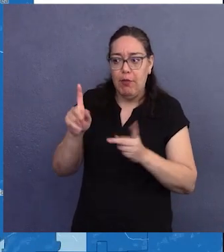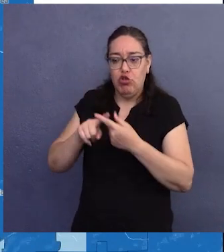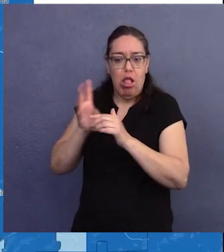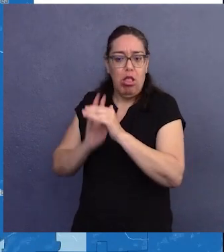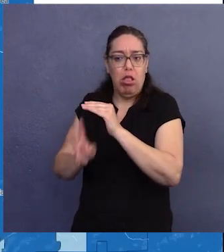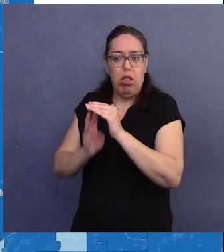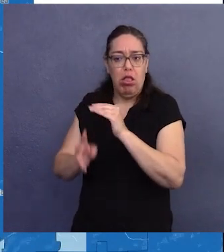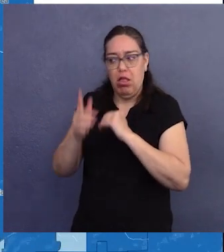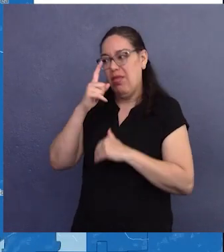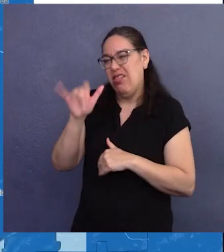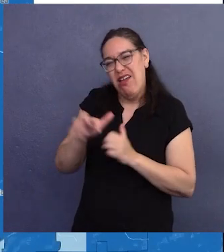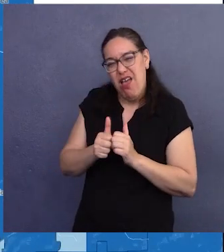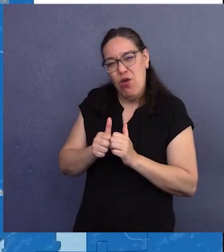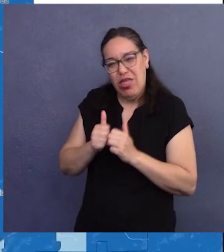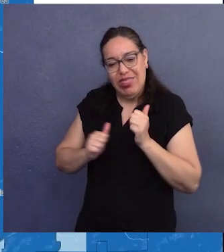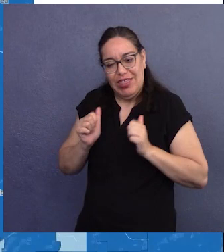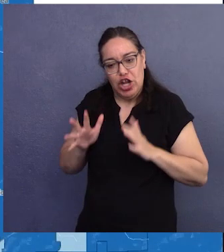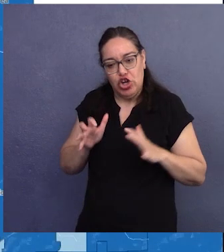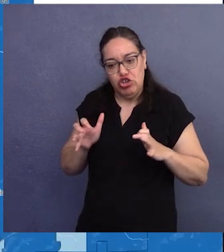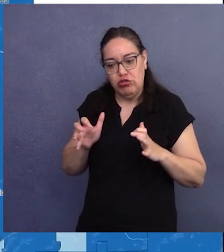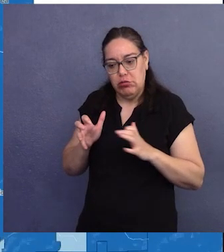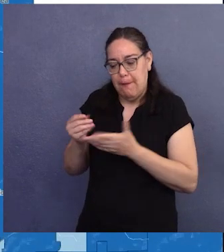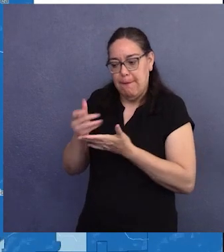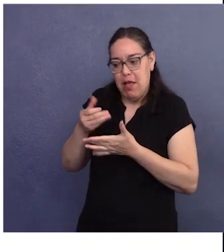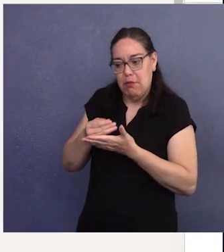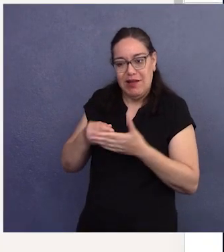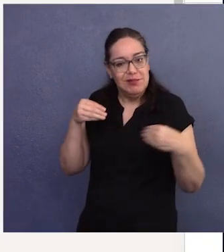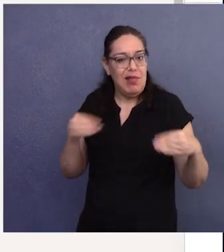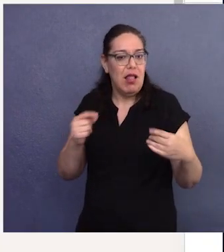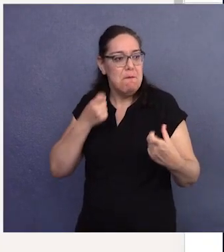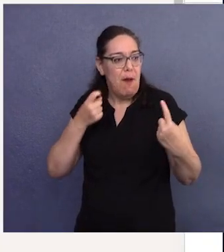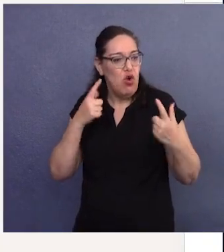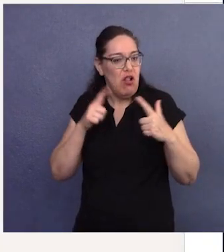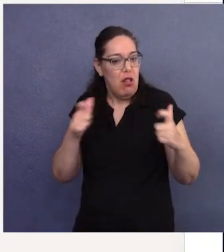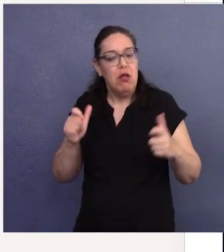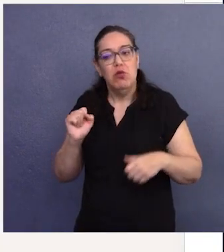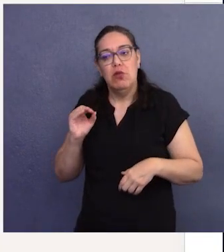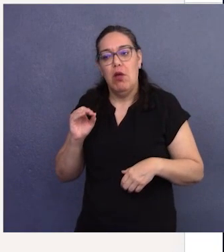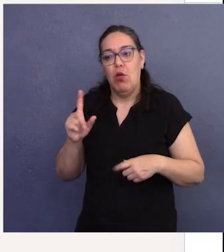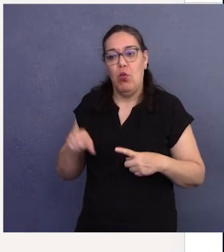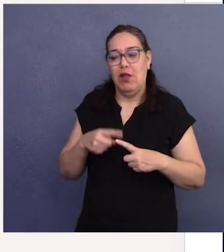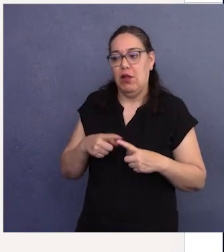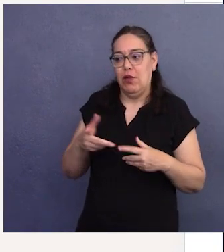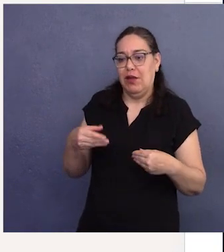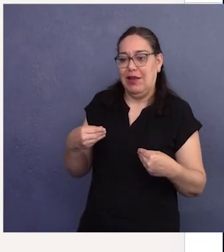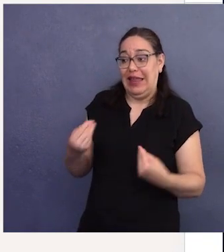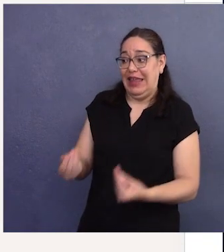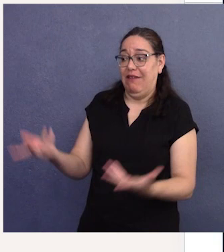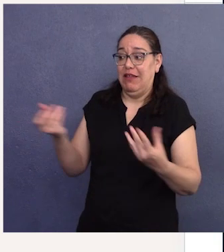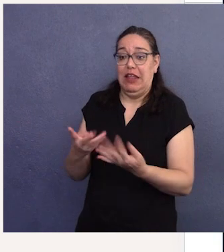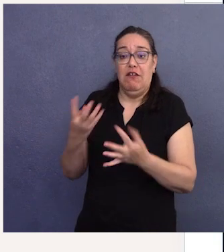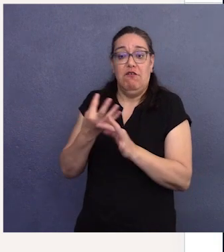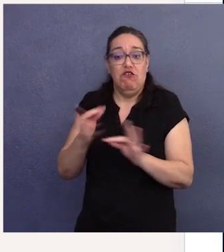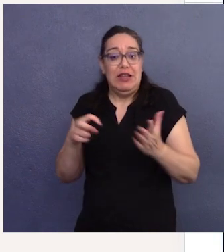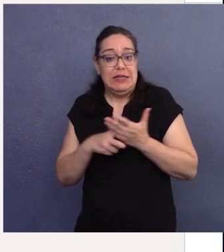that's how theaters make money, by like selling like popcorn and stuff, right? So by like basically giving like away free tickets and free shows